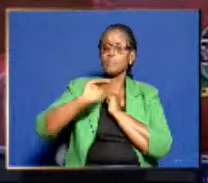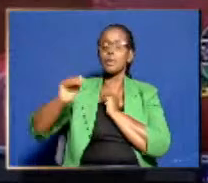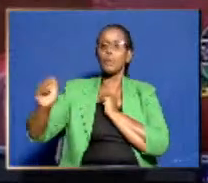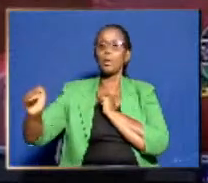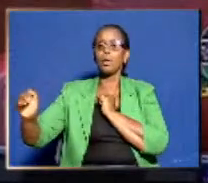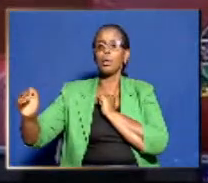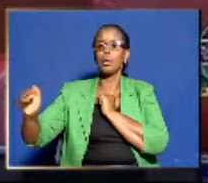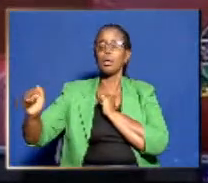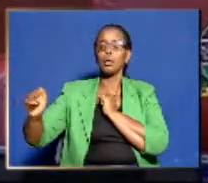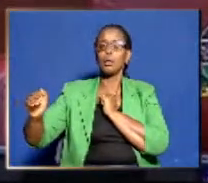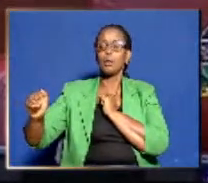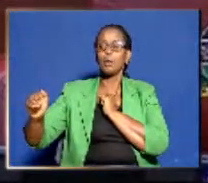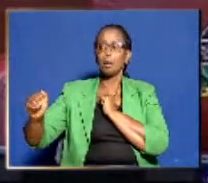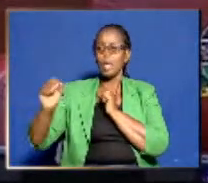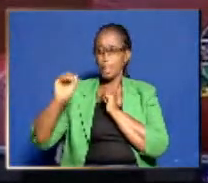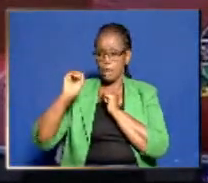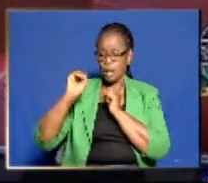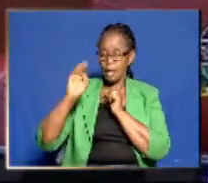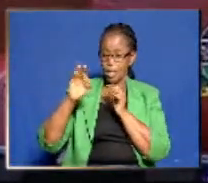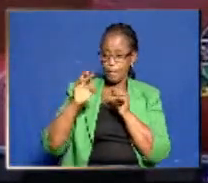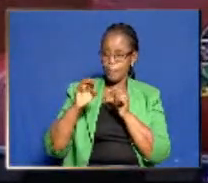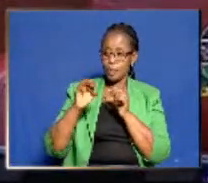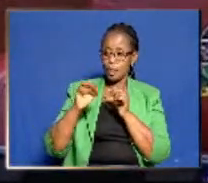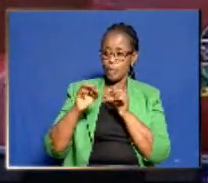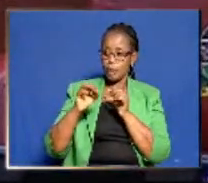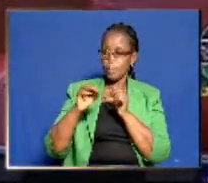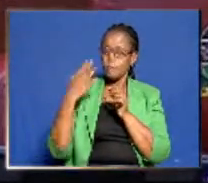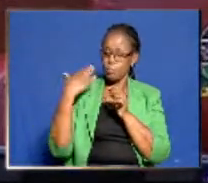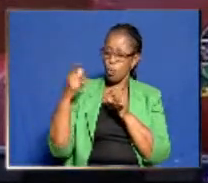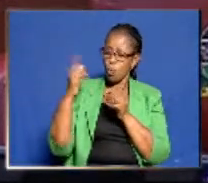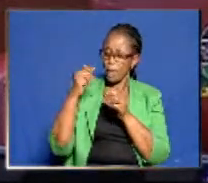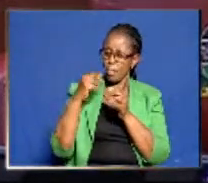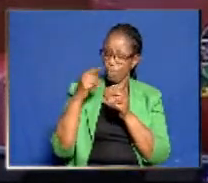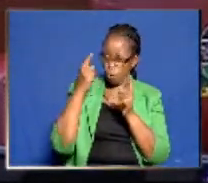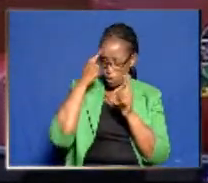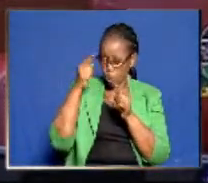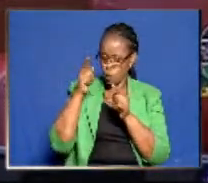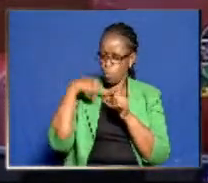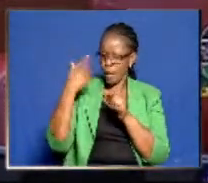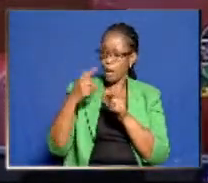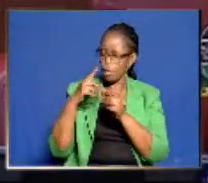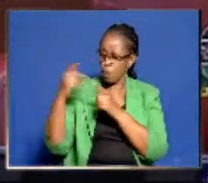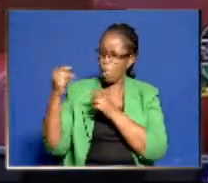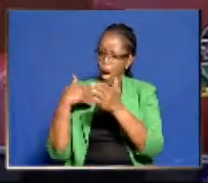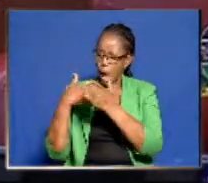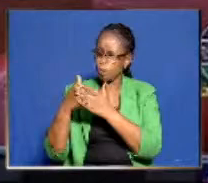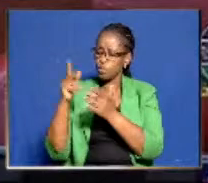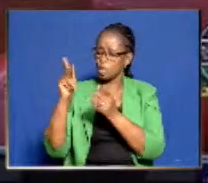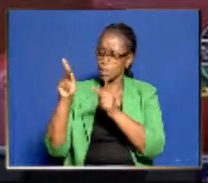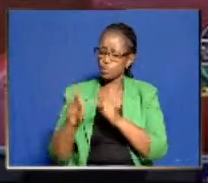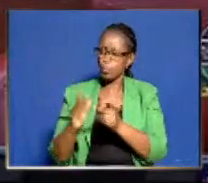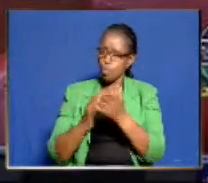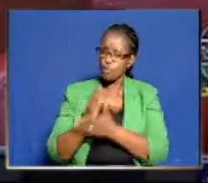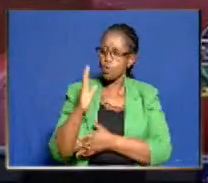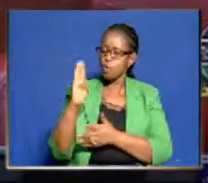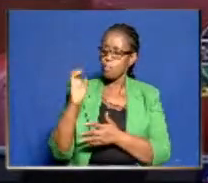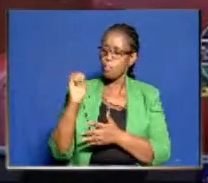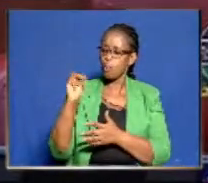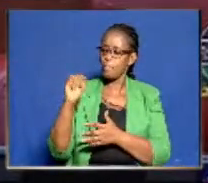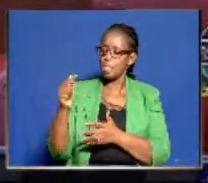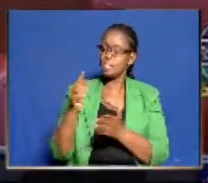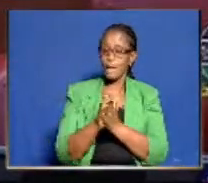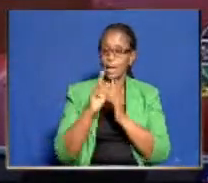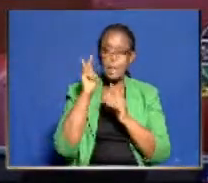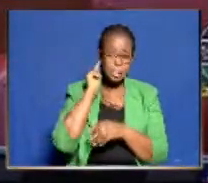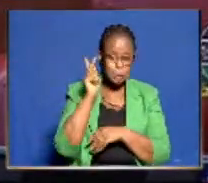to Kisumu, as a featured earlier, through Bomet and Kisii, then